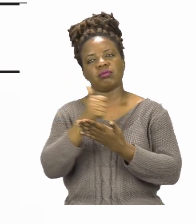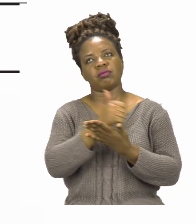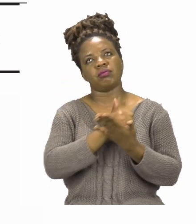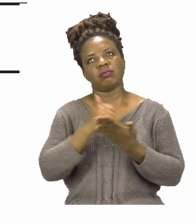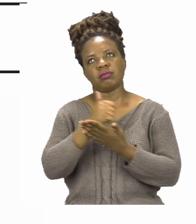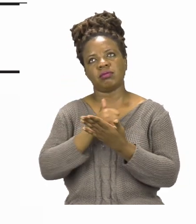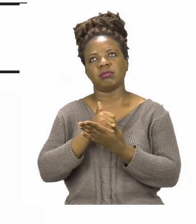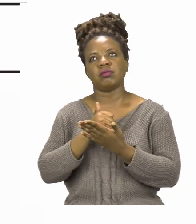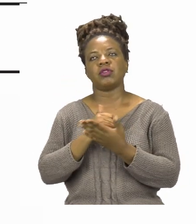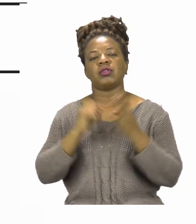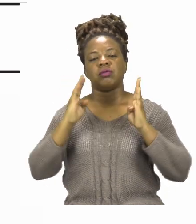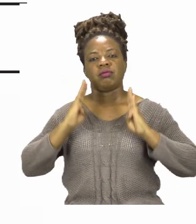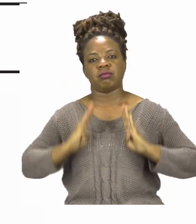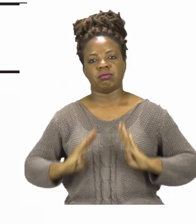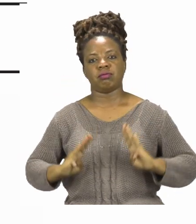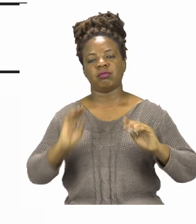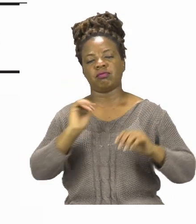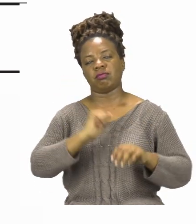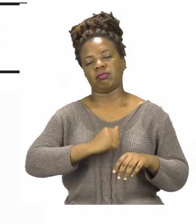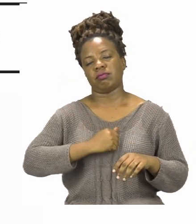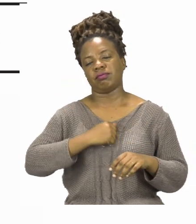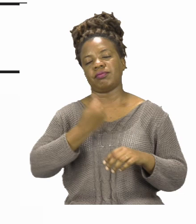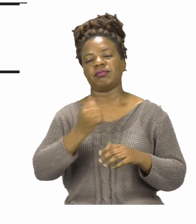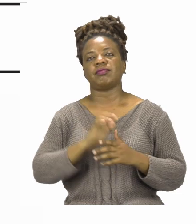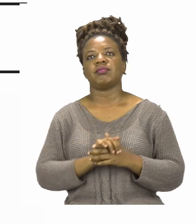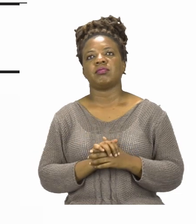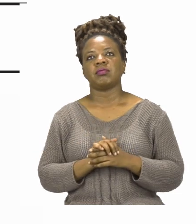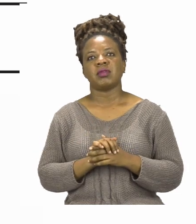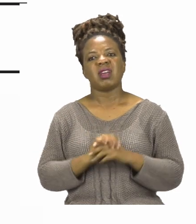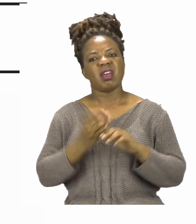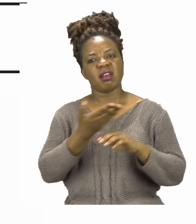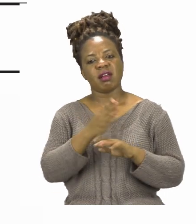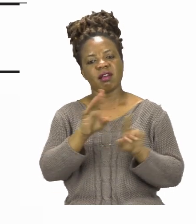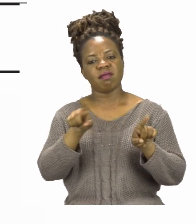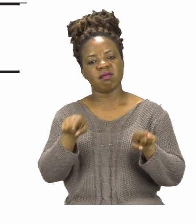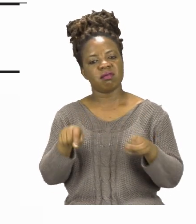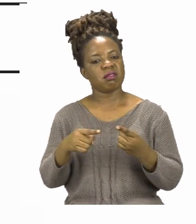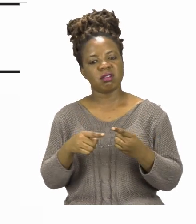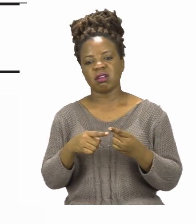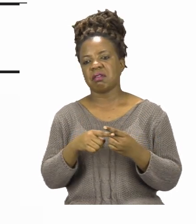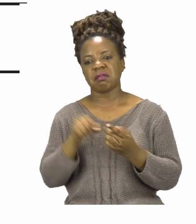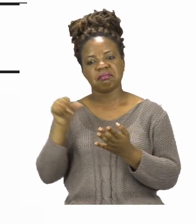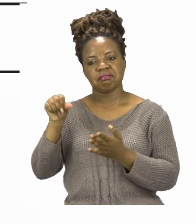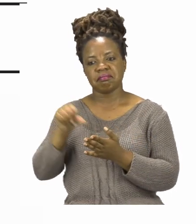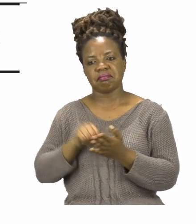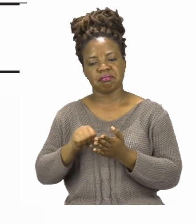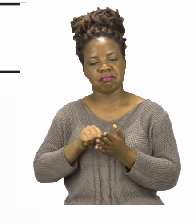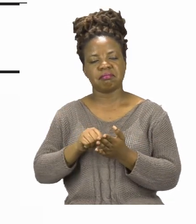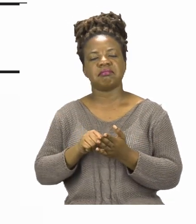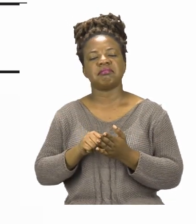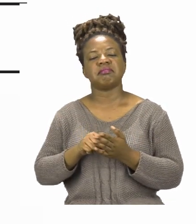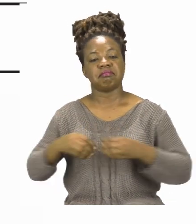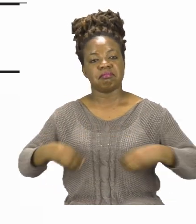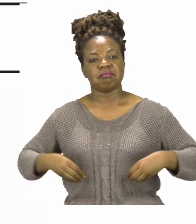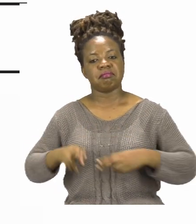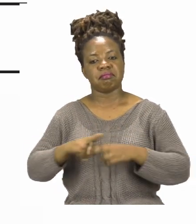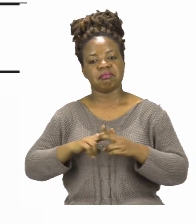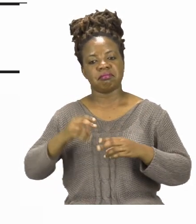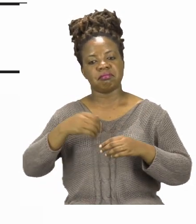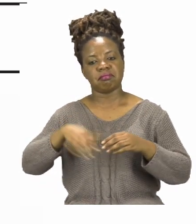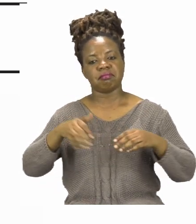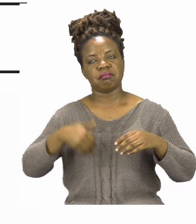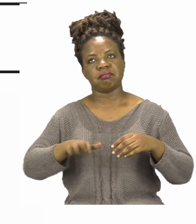it makes sure it cleans it so that it can be disposed of later on. And last but not least, we have